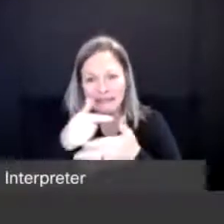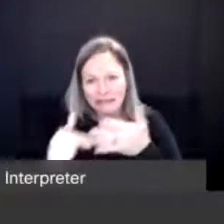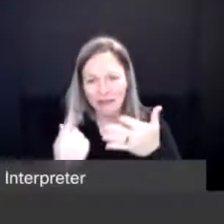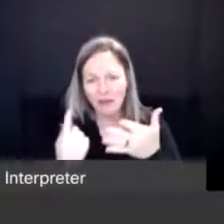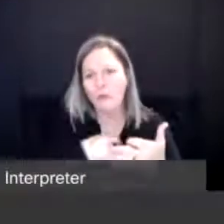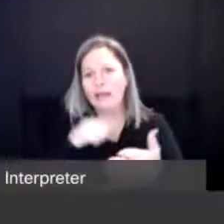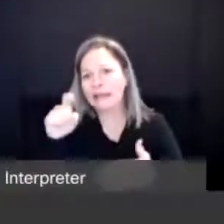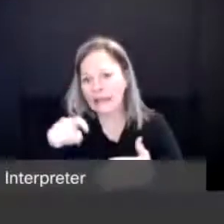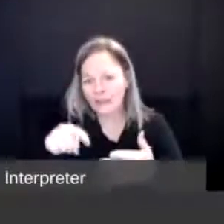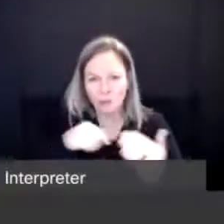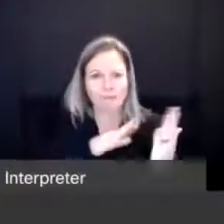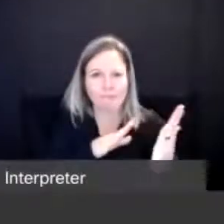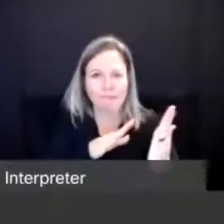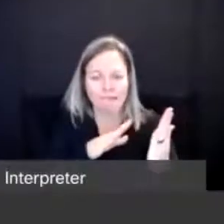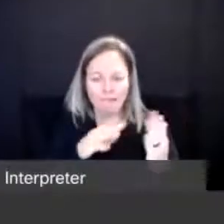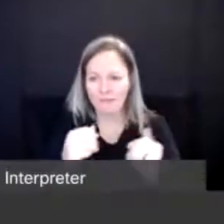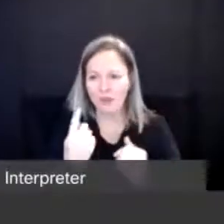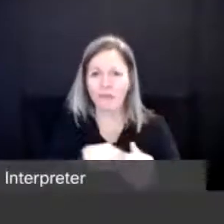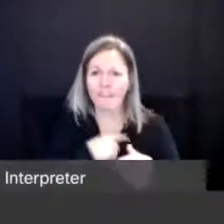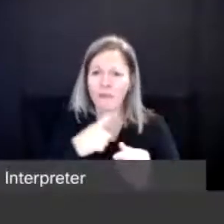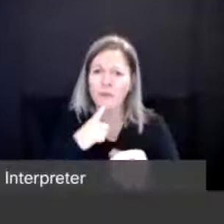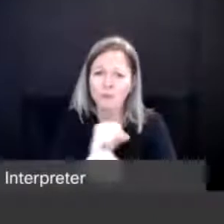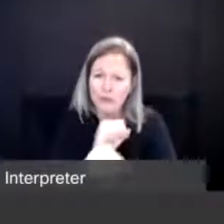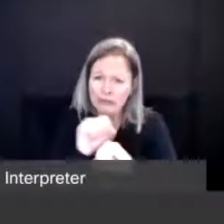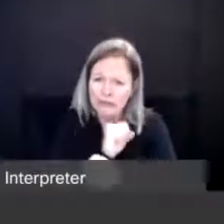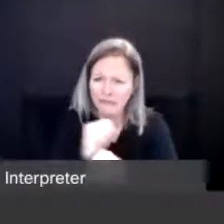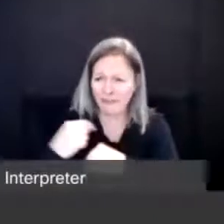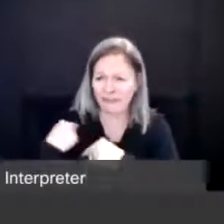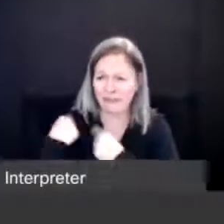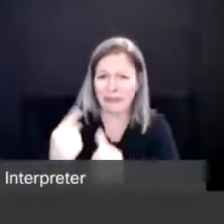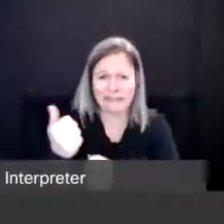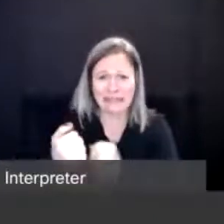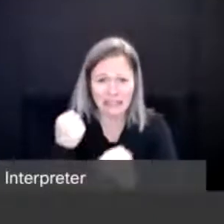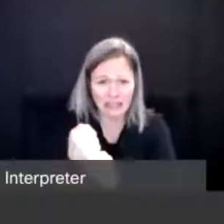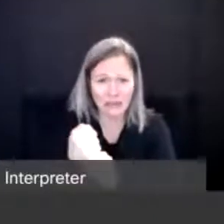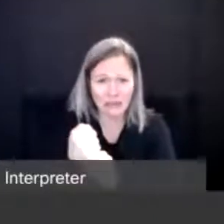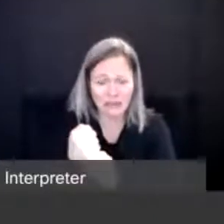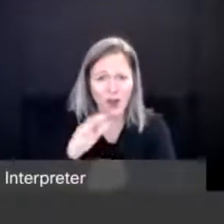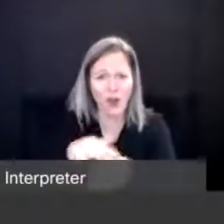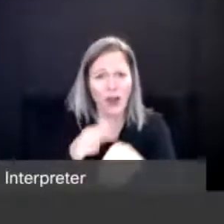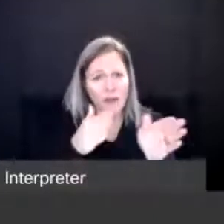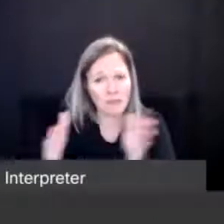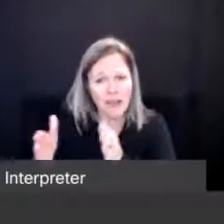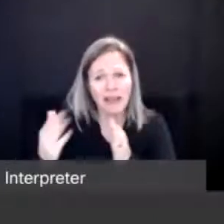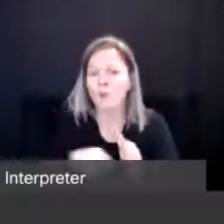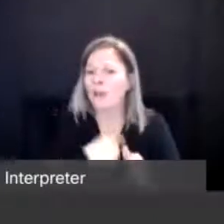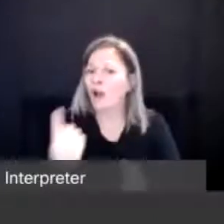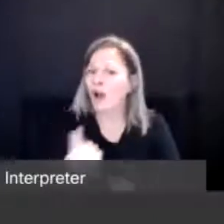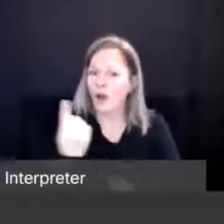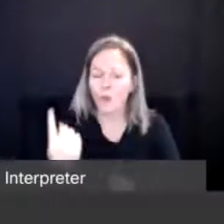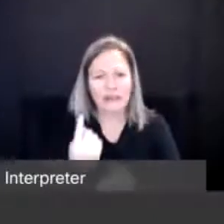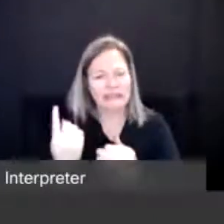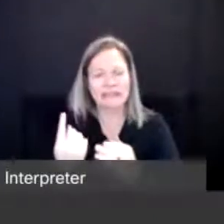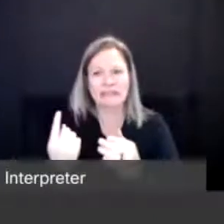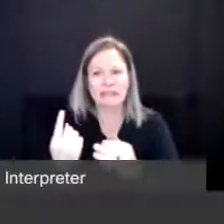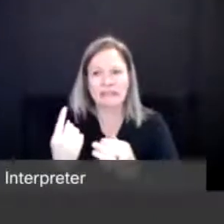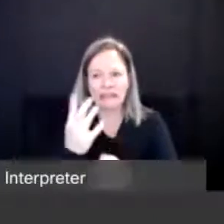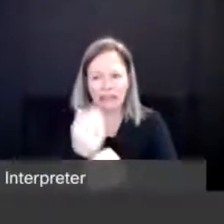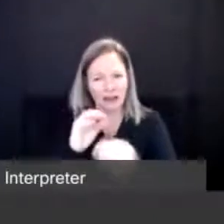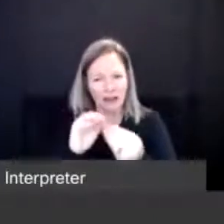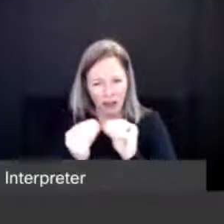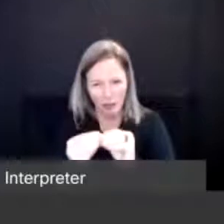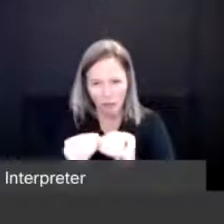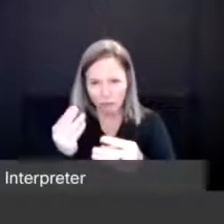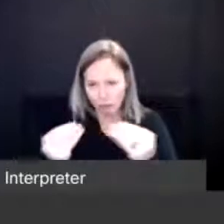to address, and we've been working diligently for the past 10 years on a plan, and we always get to the point where the number comes out